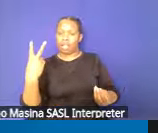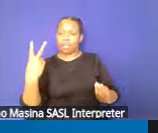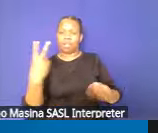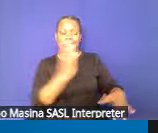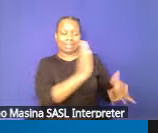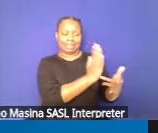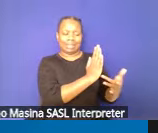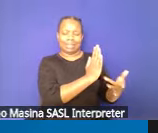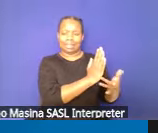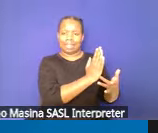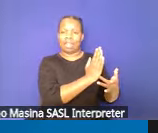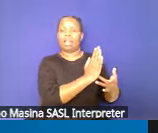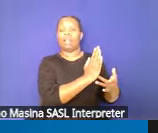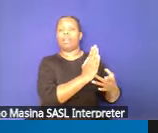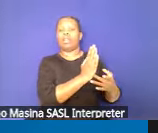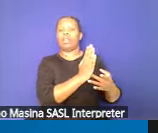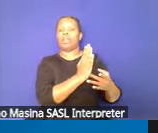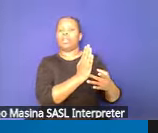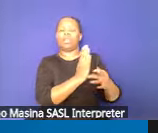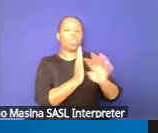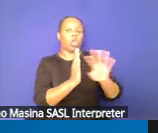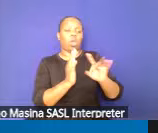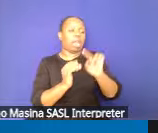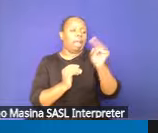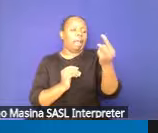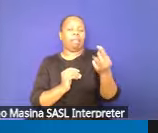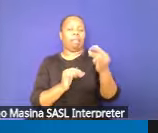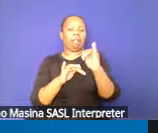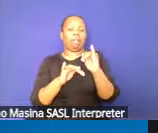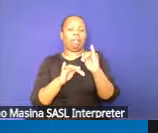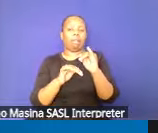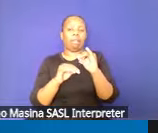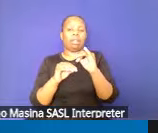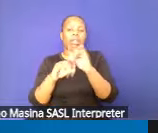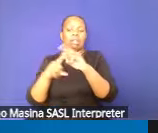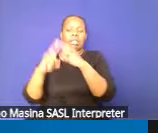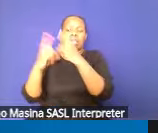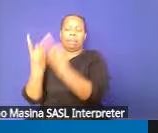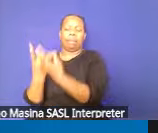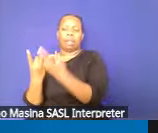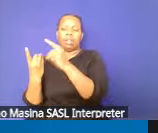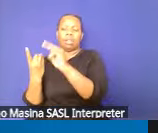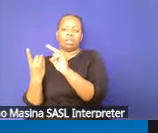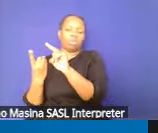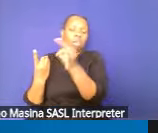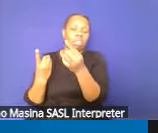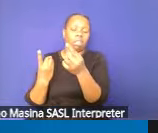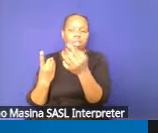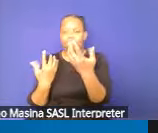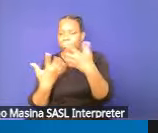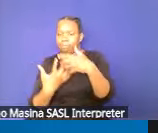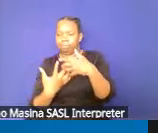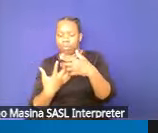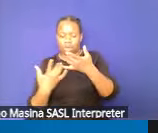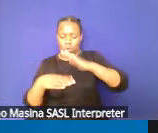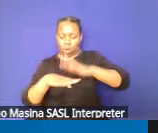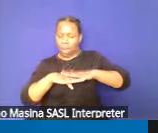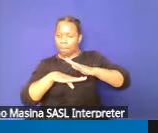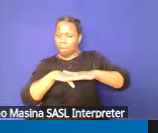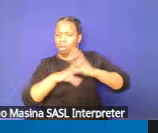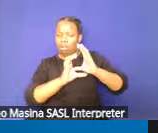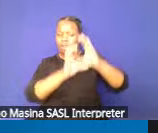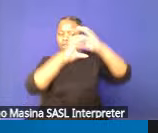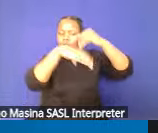sourcing, and not like any other entities, maybe similar to others to some extent. We are more focused on